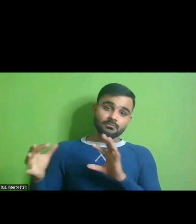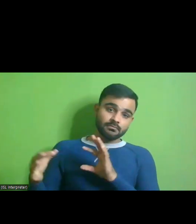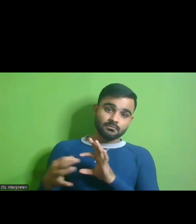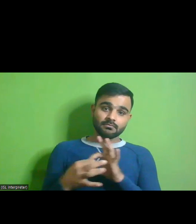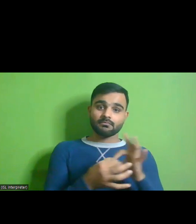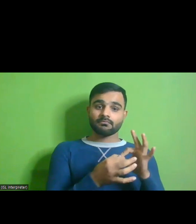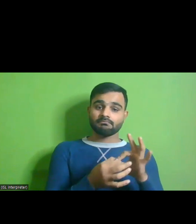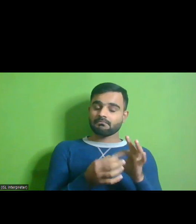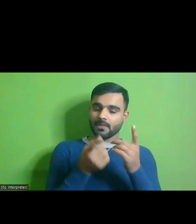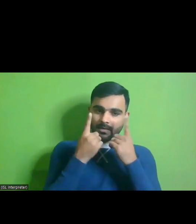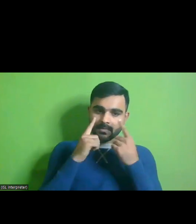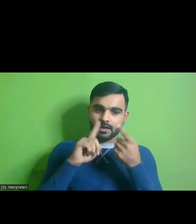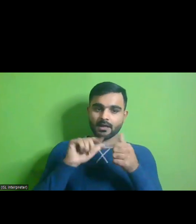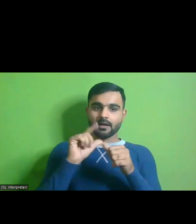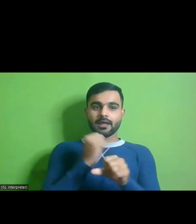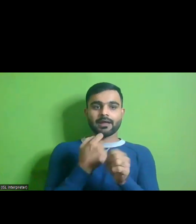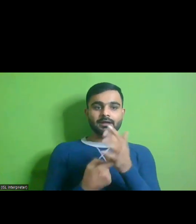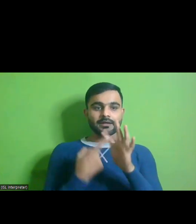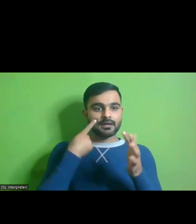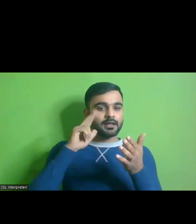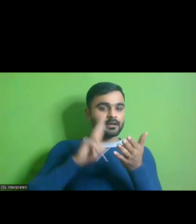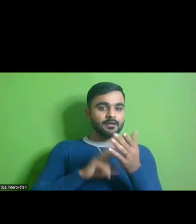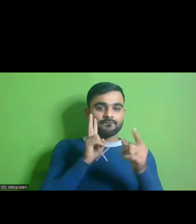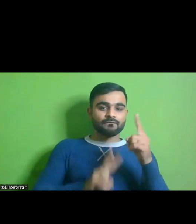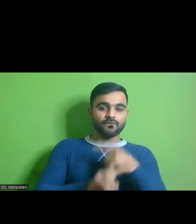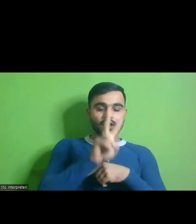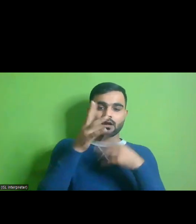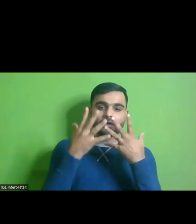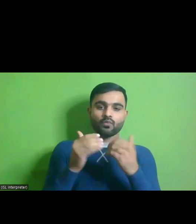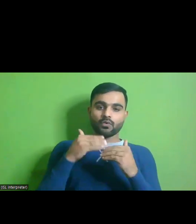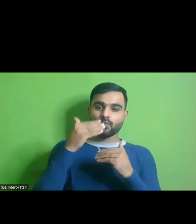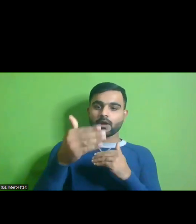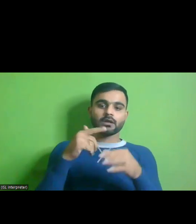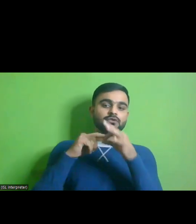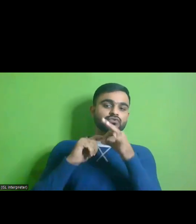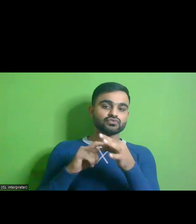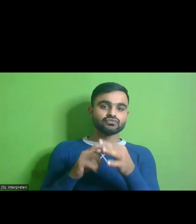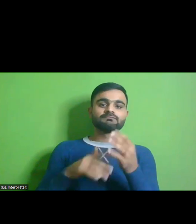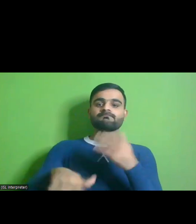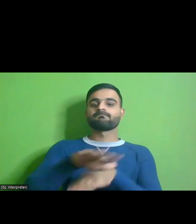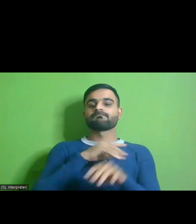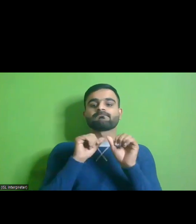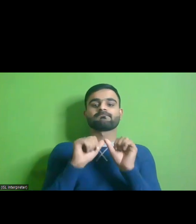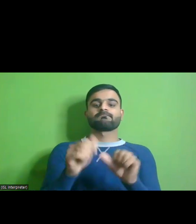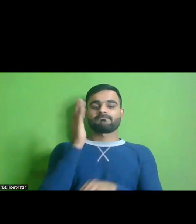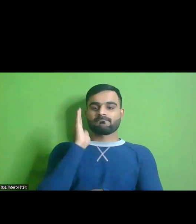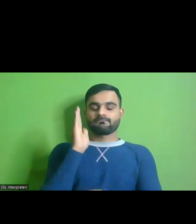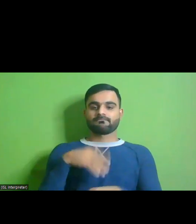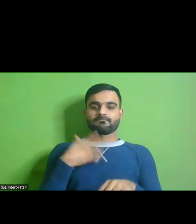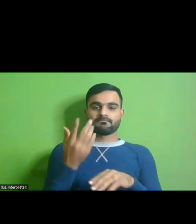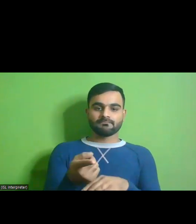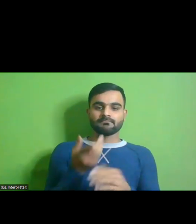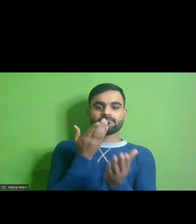the egalitarian values. And now we will move on to the questions and answer session. And I request